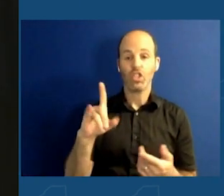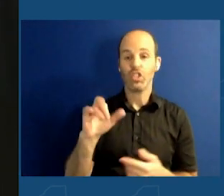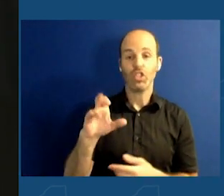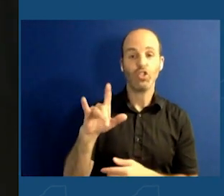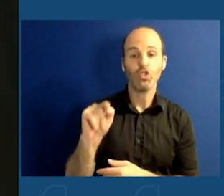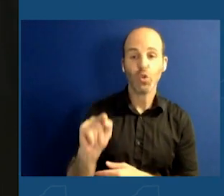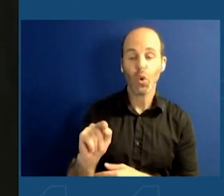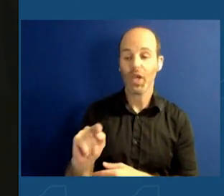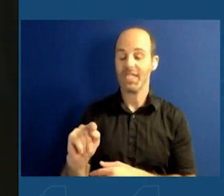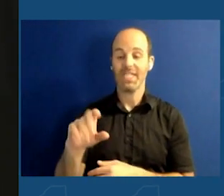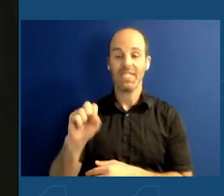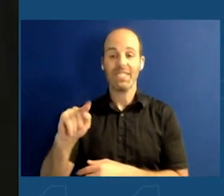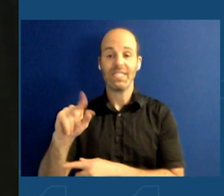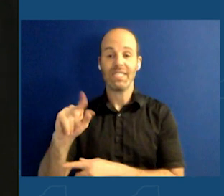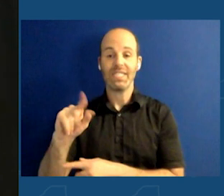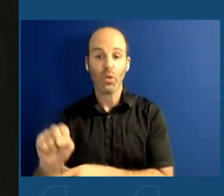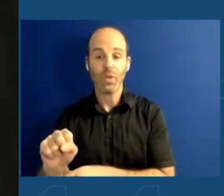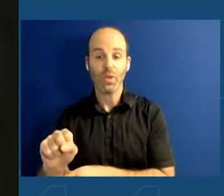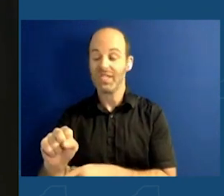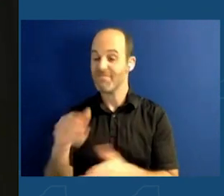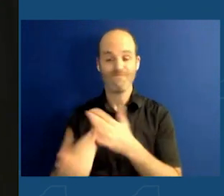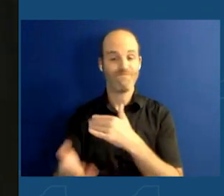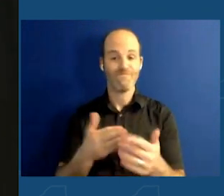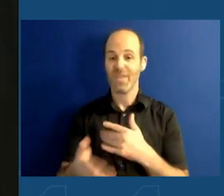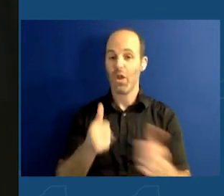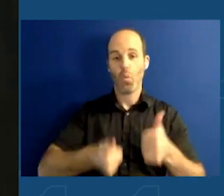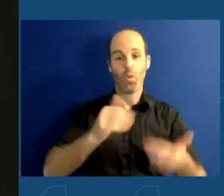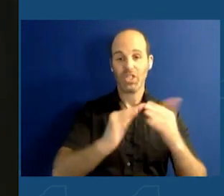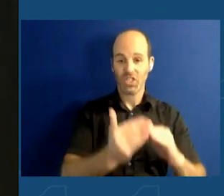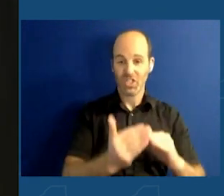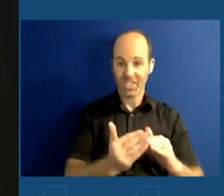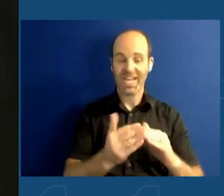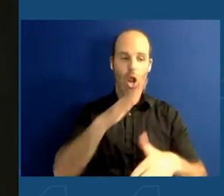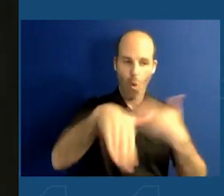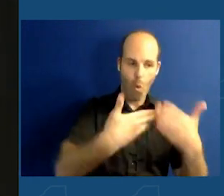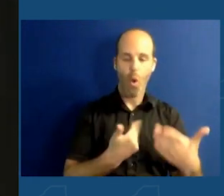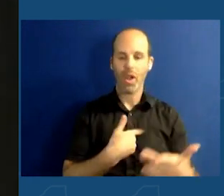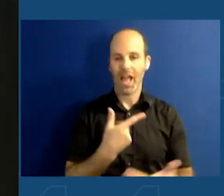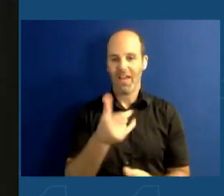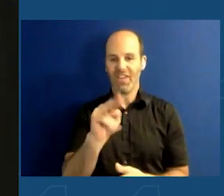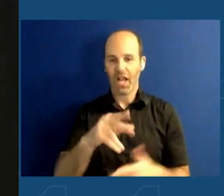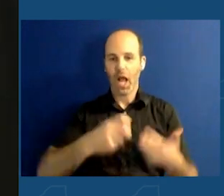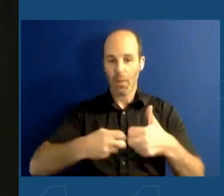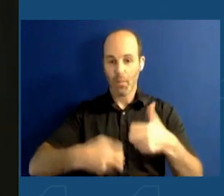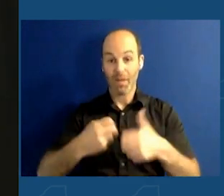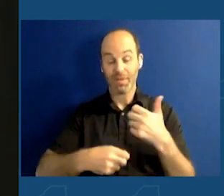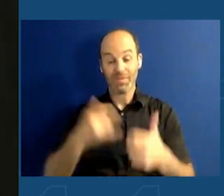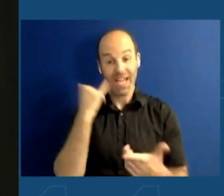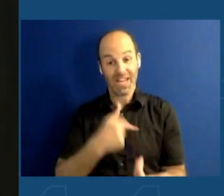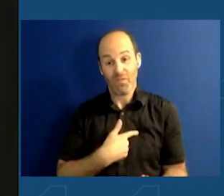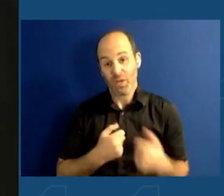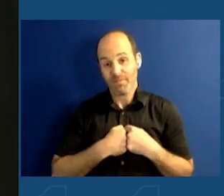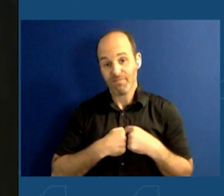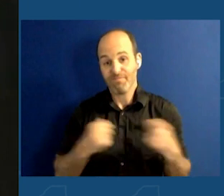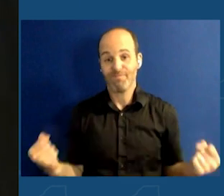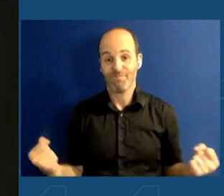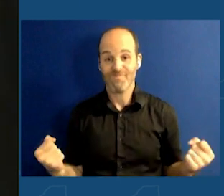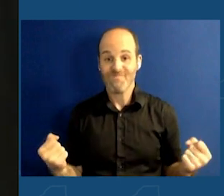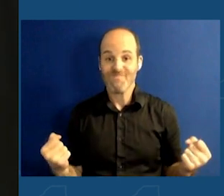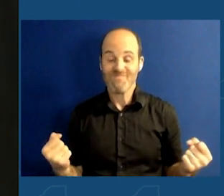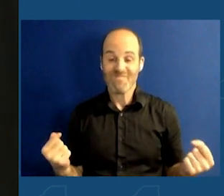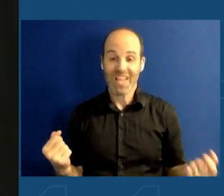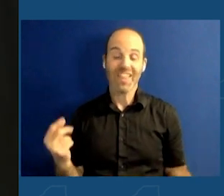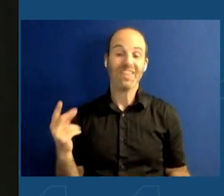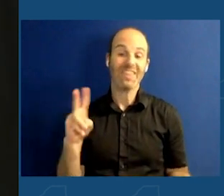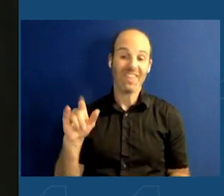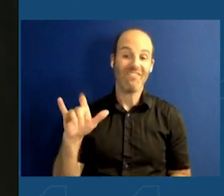cities in America, we're dealing with the problems of guns. And if we're honest about it, the victims are predominantly black, brown, and